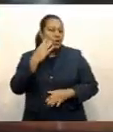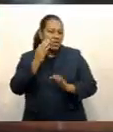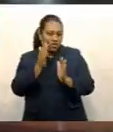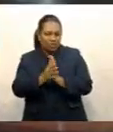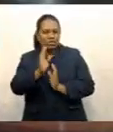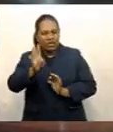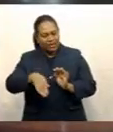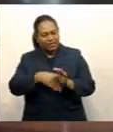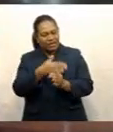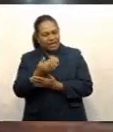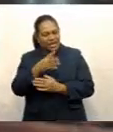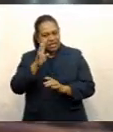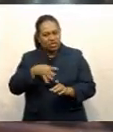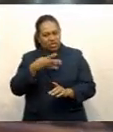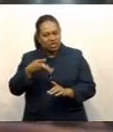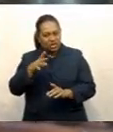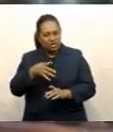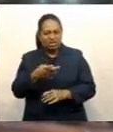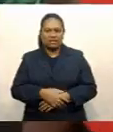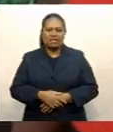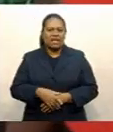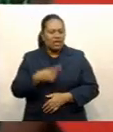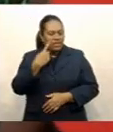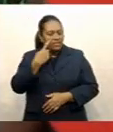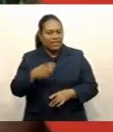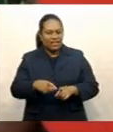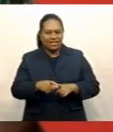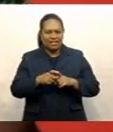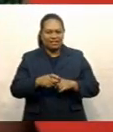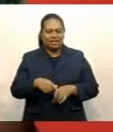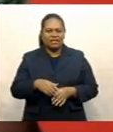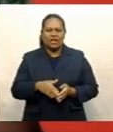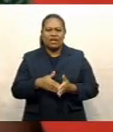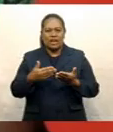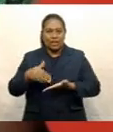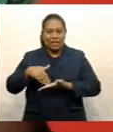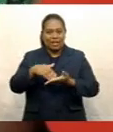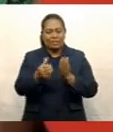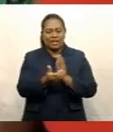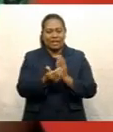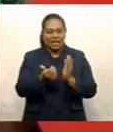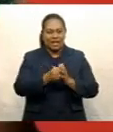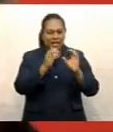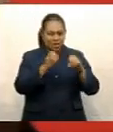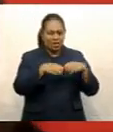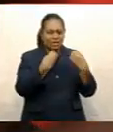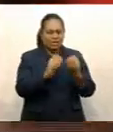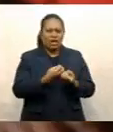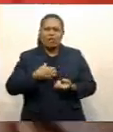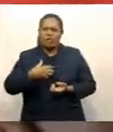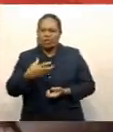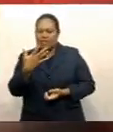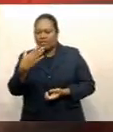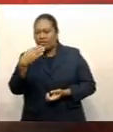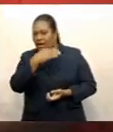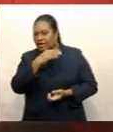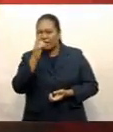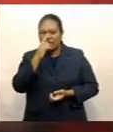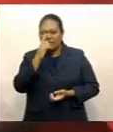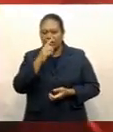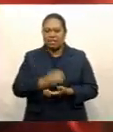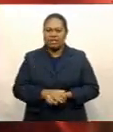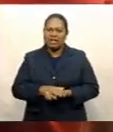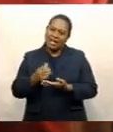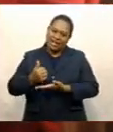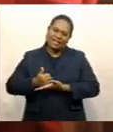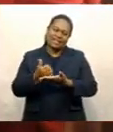regular basis, and we at times find it difficult. Being Helping Hands Fiji has so far assisted more than 100 people with groceries. The NGO